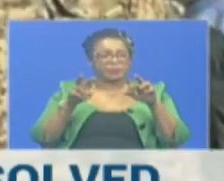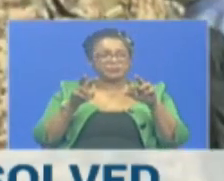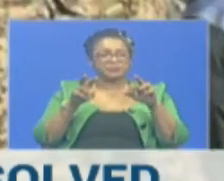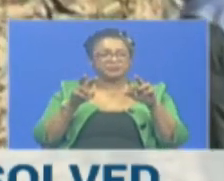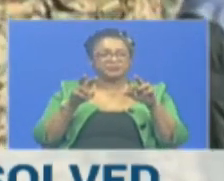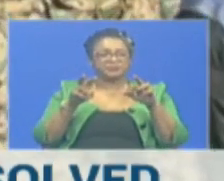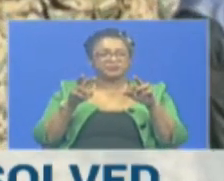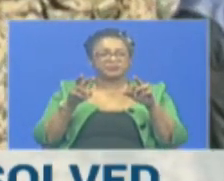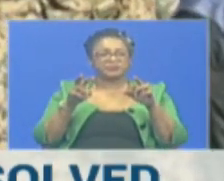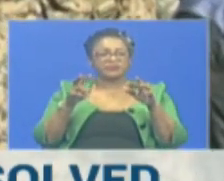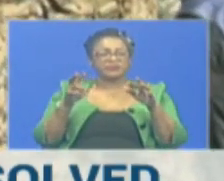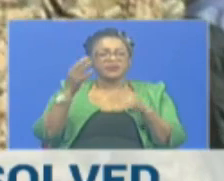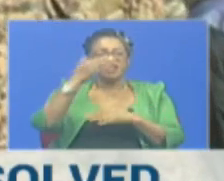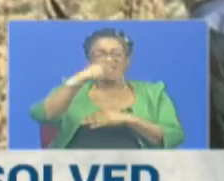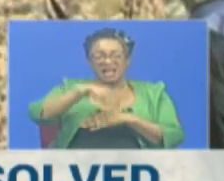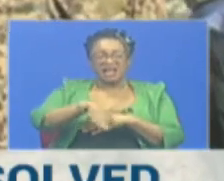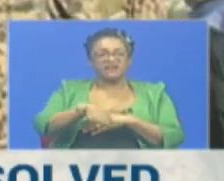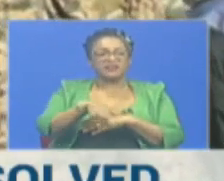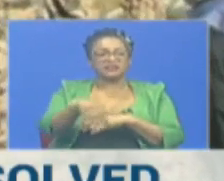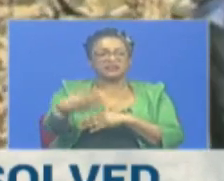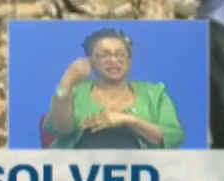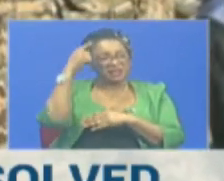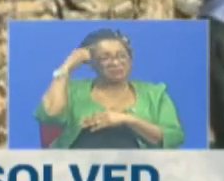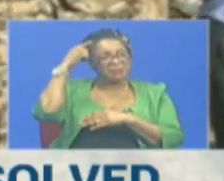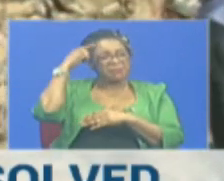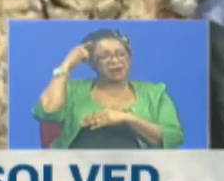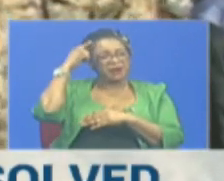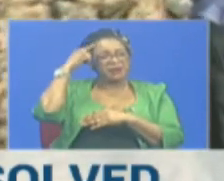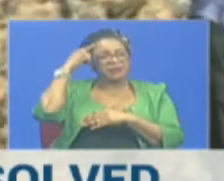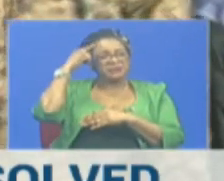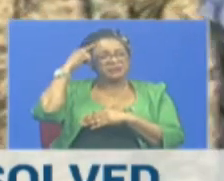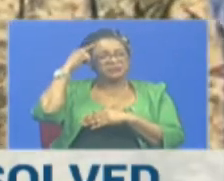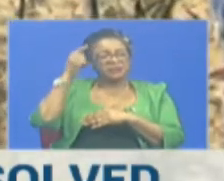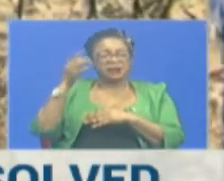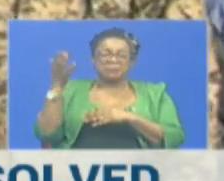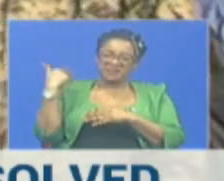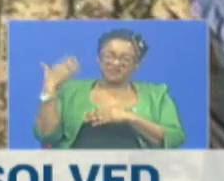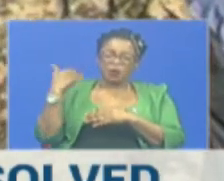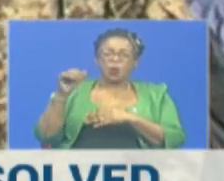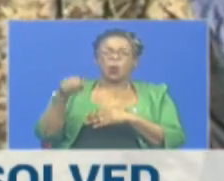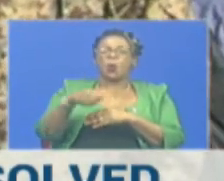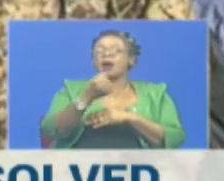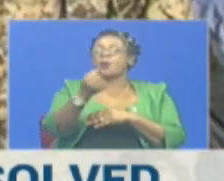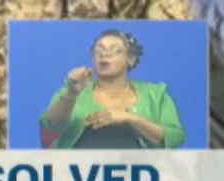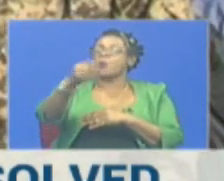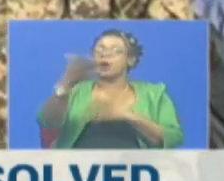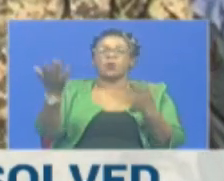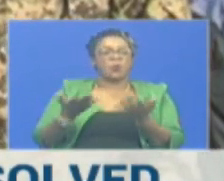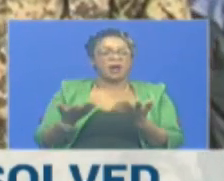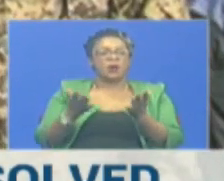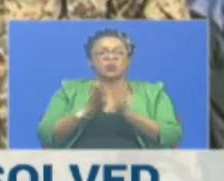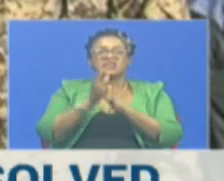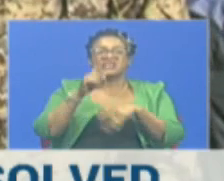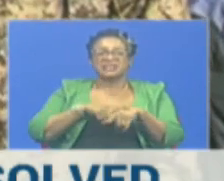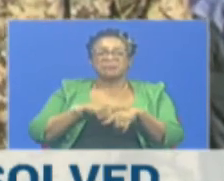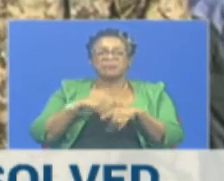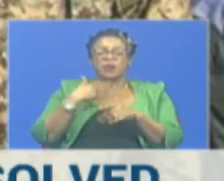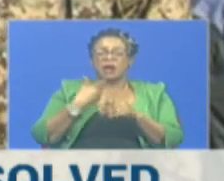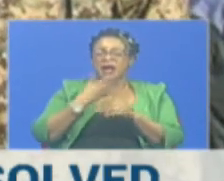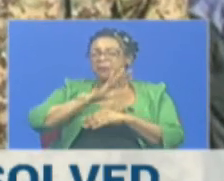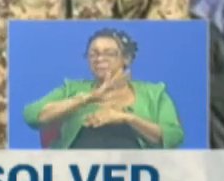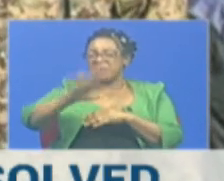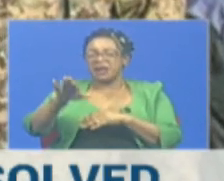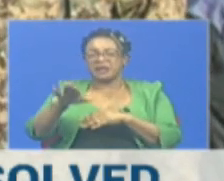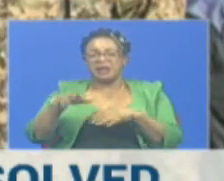The elephants they remember, they use the routes that they used to go. So with time they would want to go back to how they used to pass,